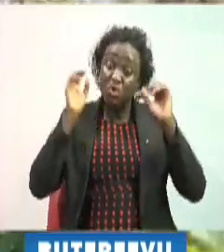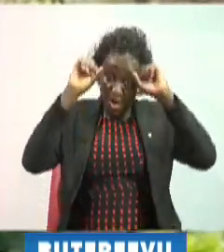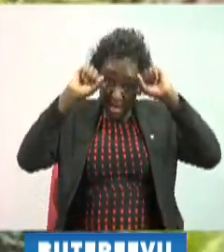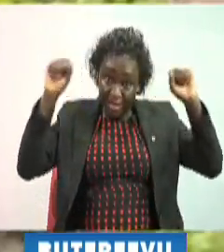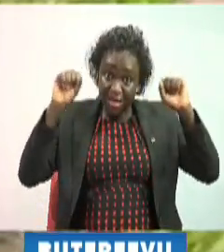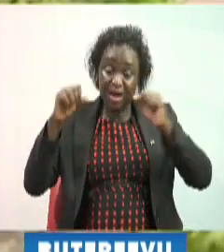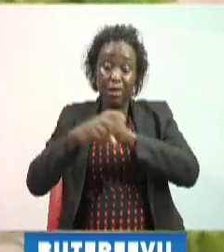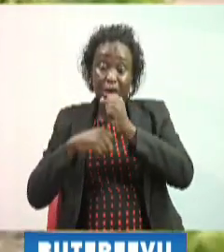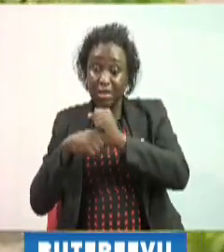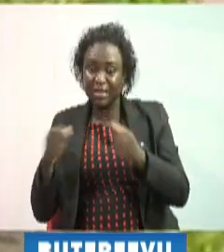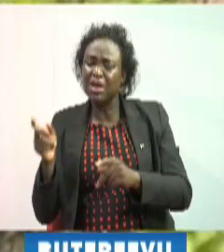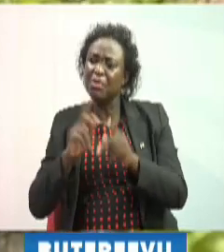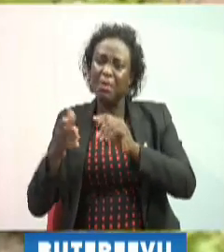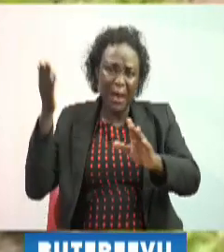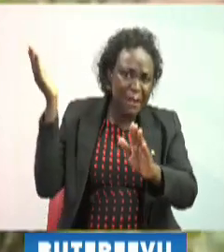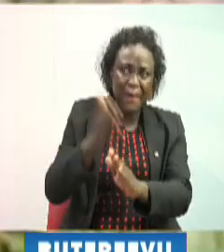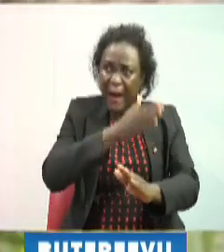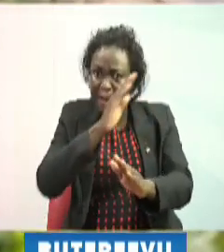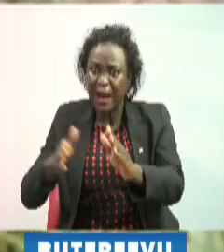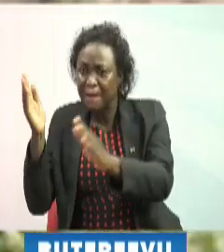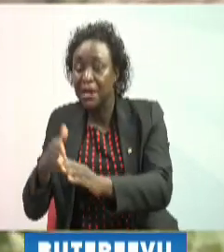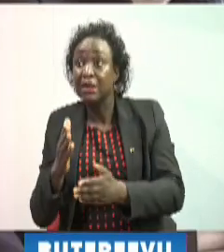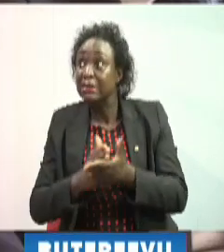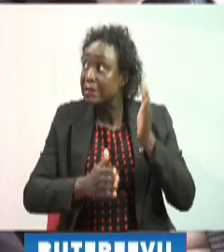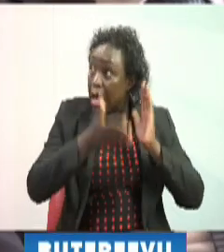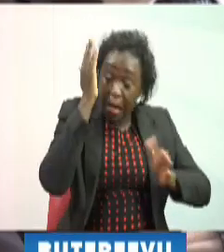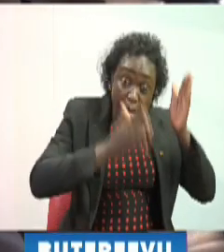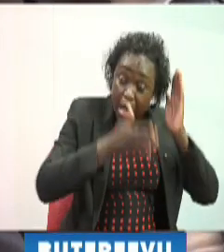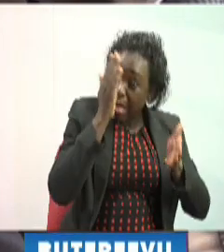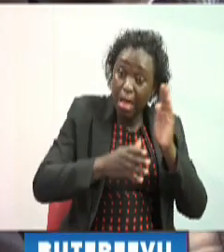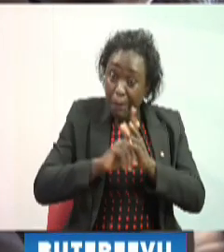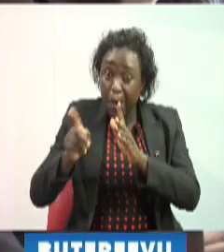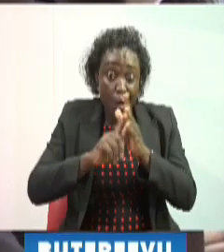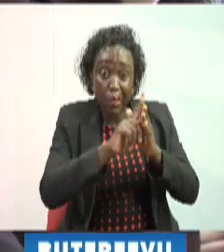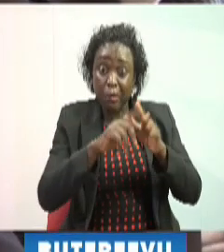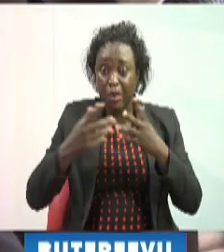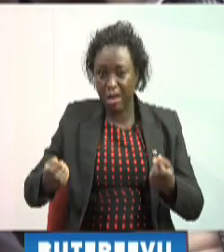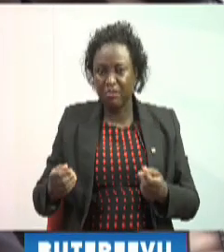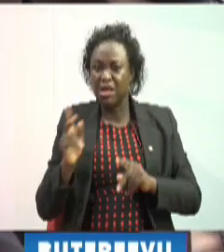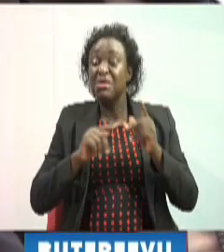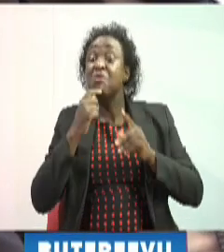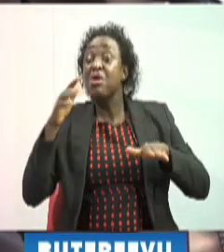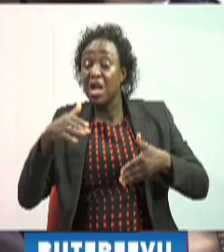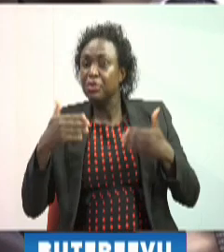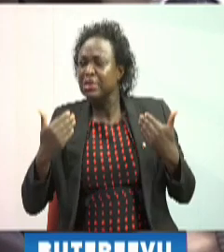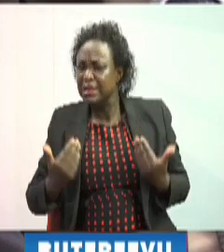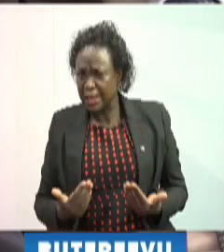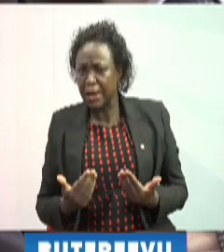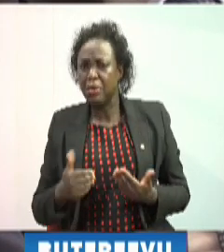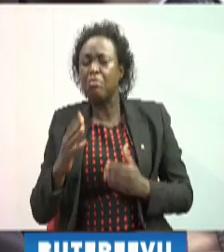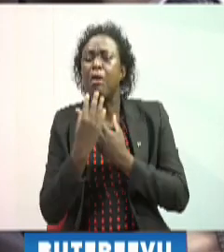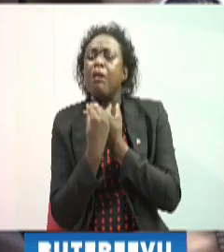kino battiddwa era nga n'abalala bangi bali mu ddukadduka. Right now the people of Karamoja are getting more